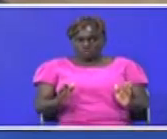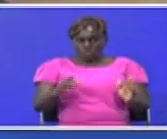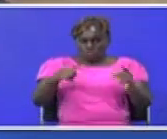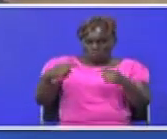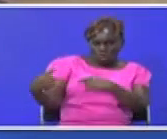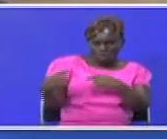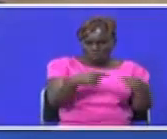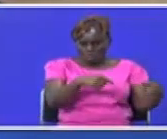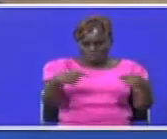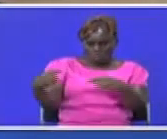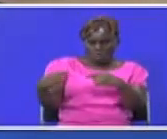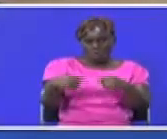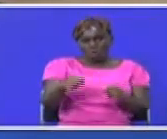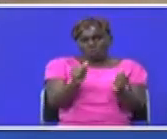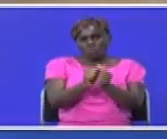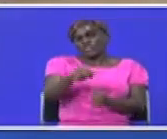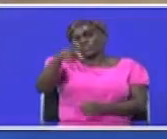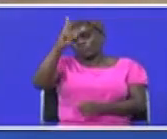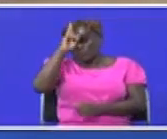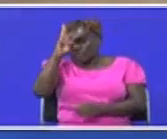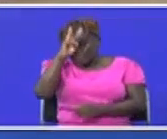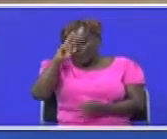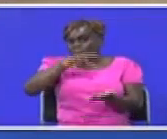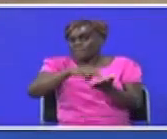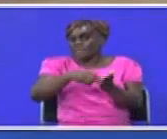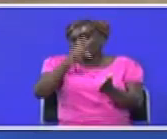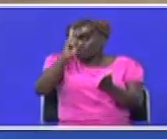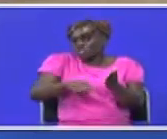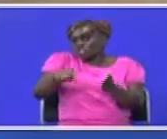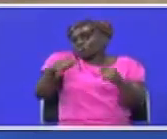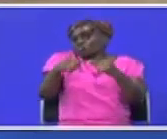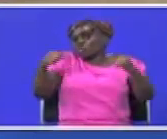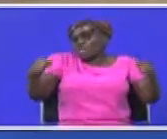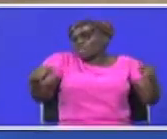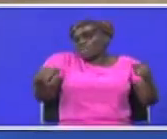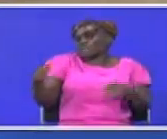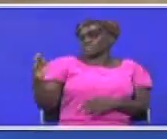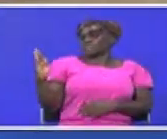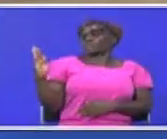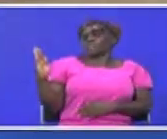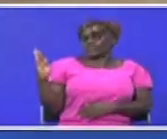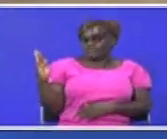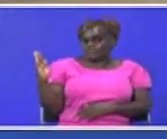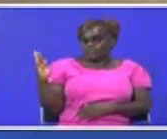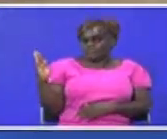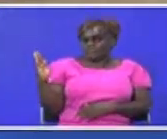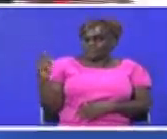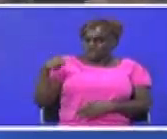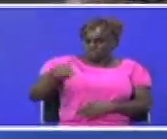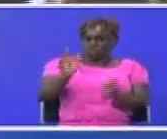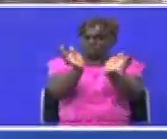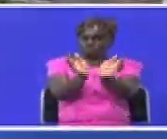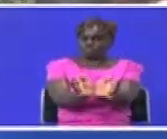law enforcing security officers, it means you are an enemy of the security people and you'll be arrested.